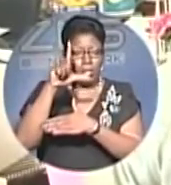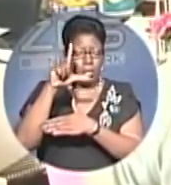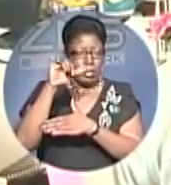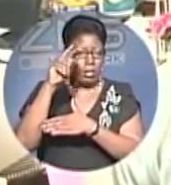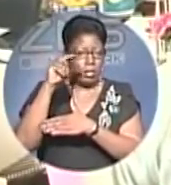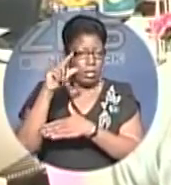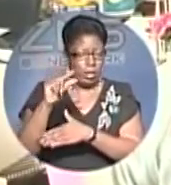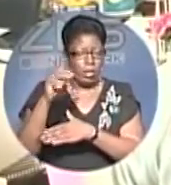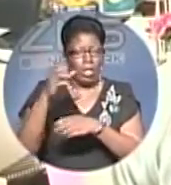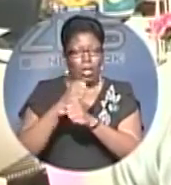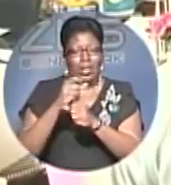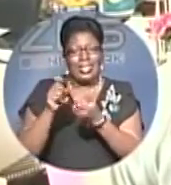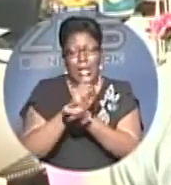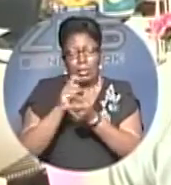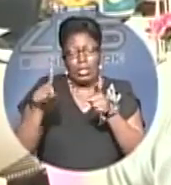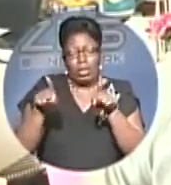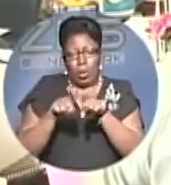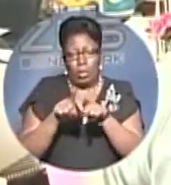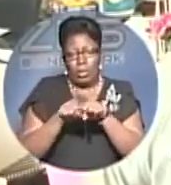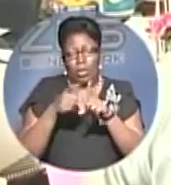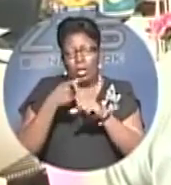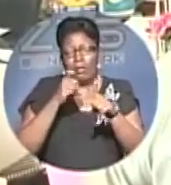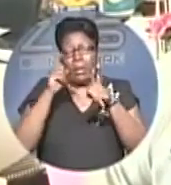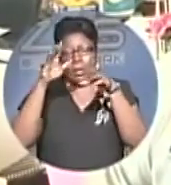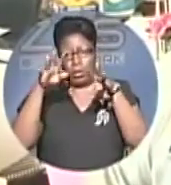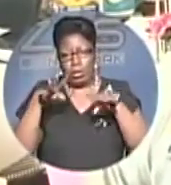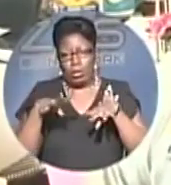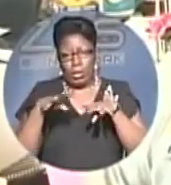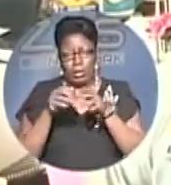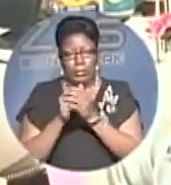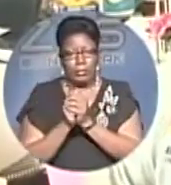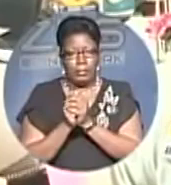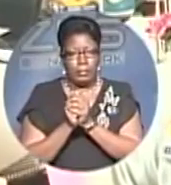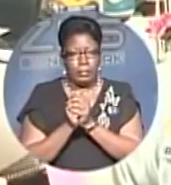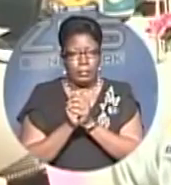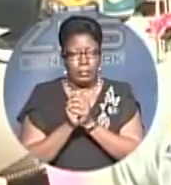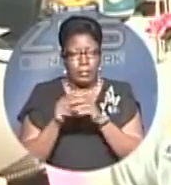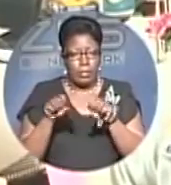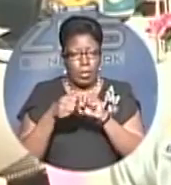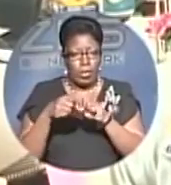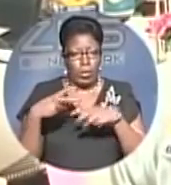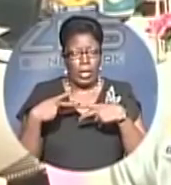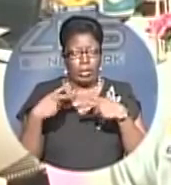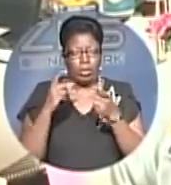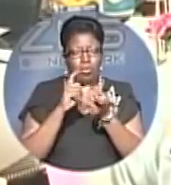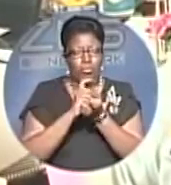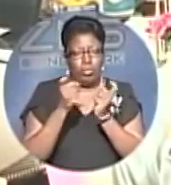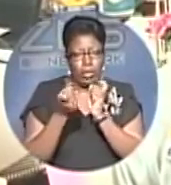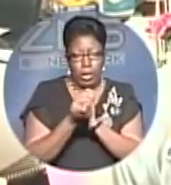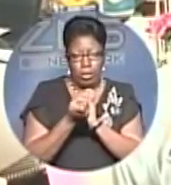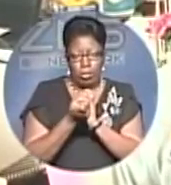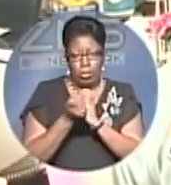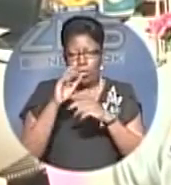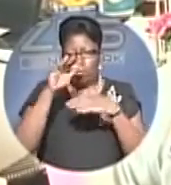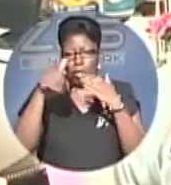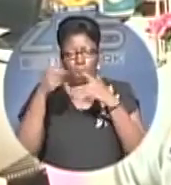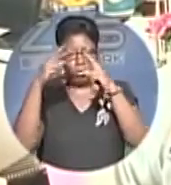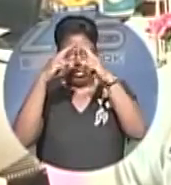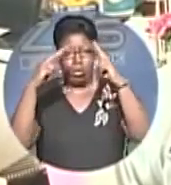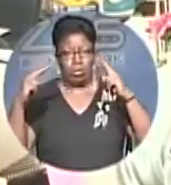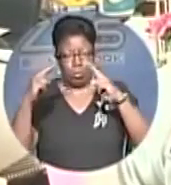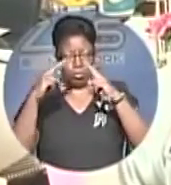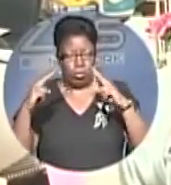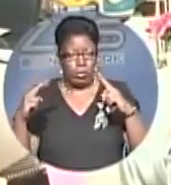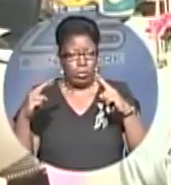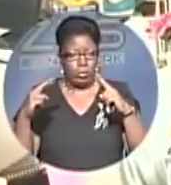got damages as well because of all the rain that we were having. And so we had to change all of the shingles on the roof, and we also had